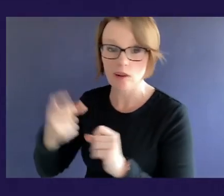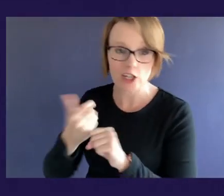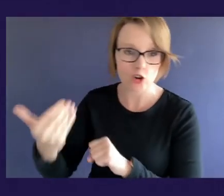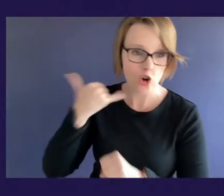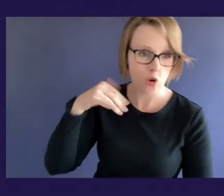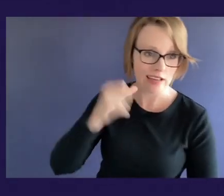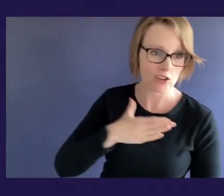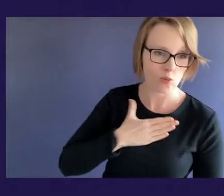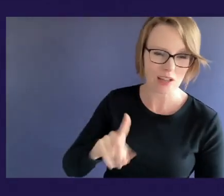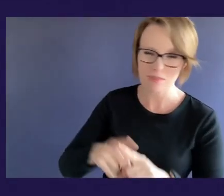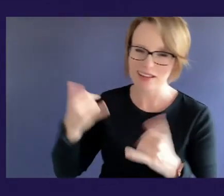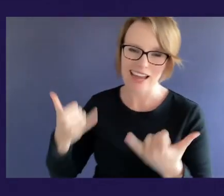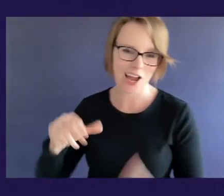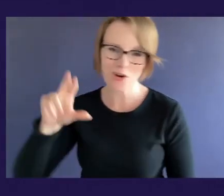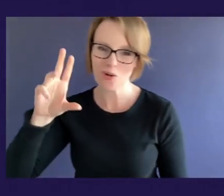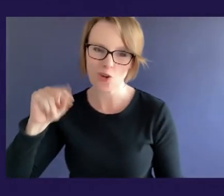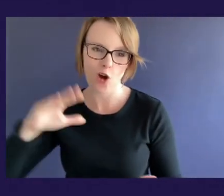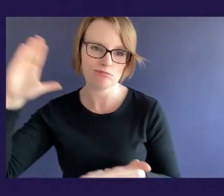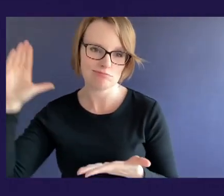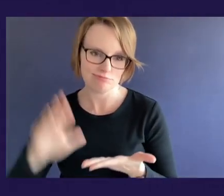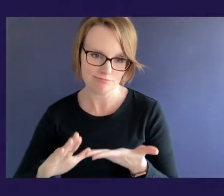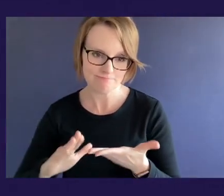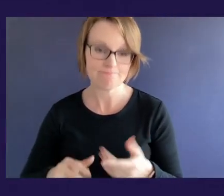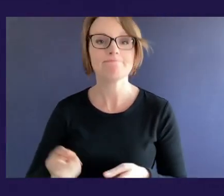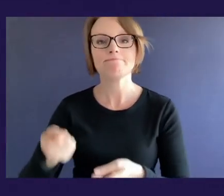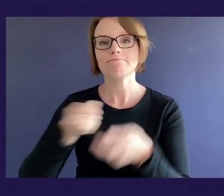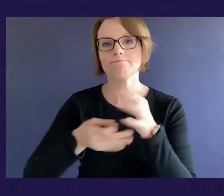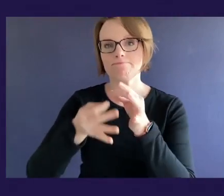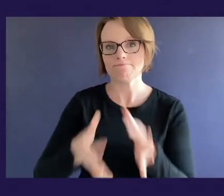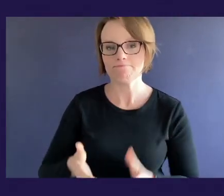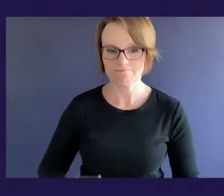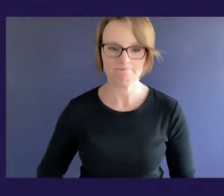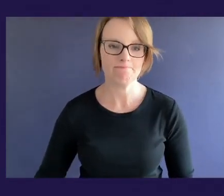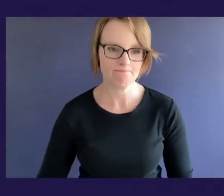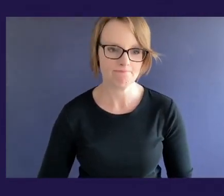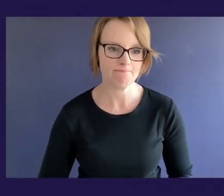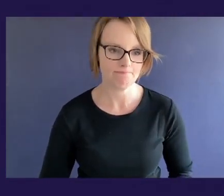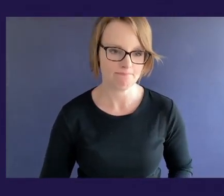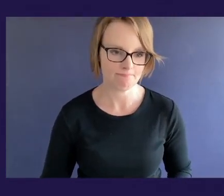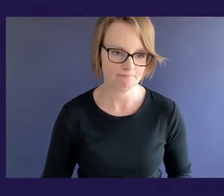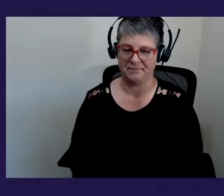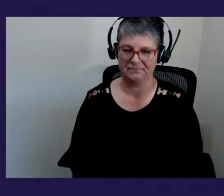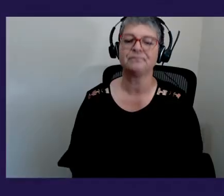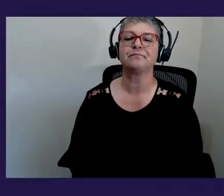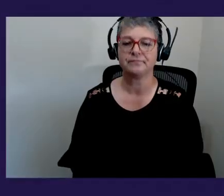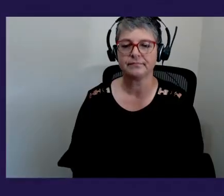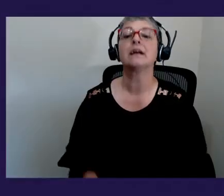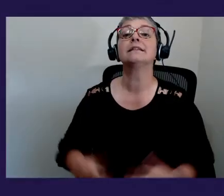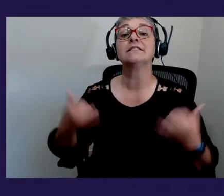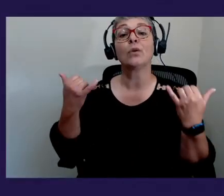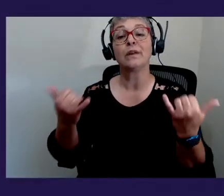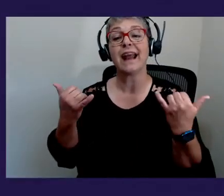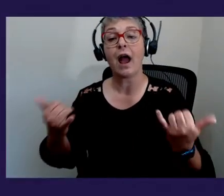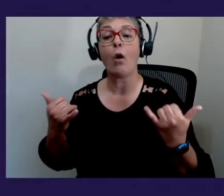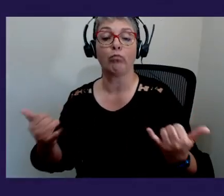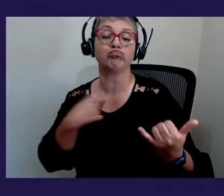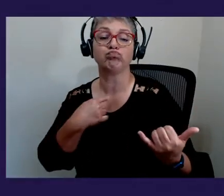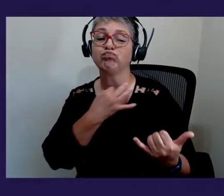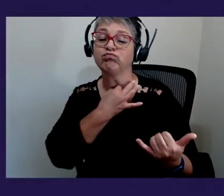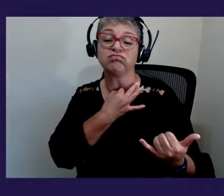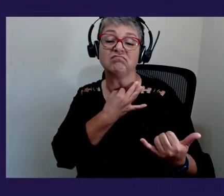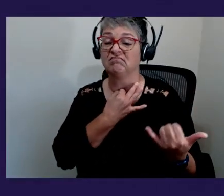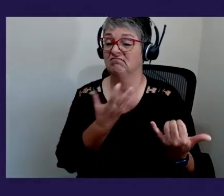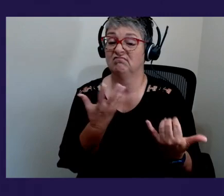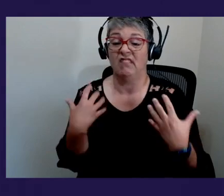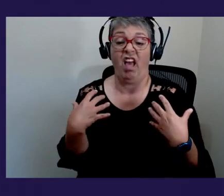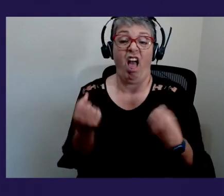like Maryland's a model, and I personally would love to hear more about how the healthcare system, hospitals, clinics could be connected